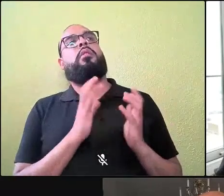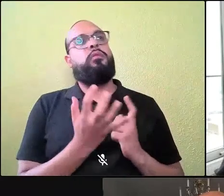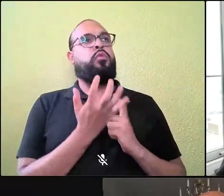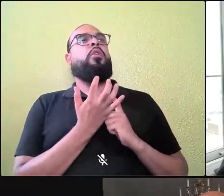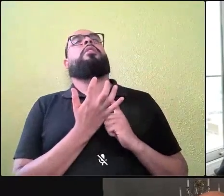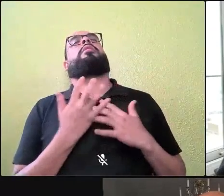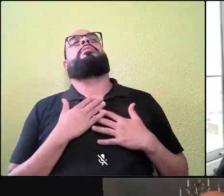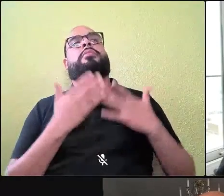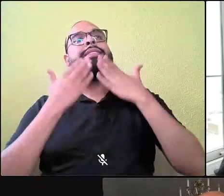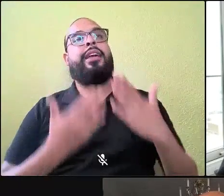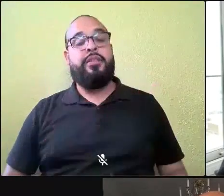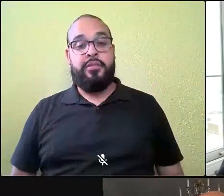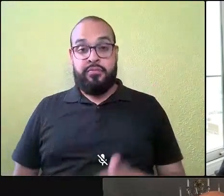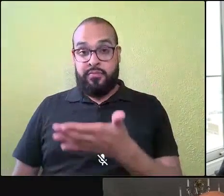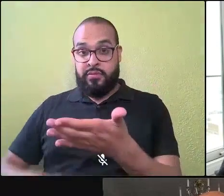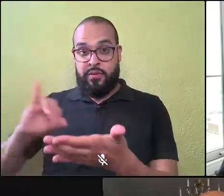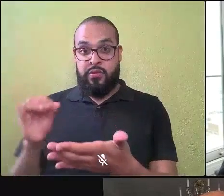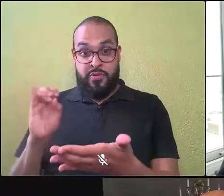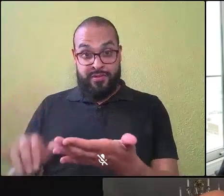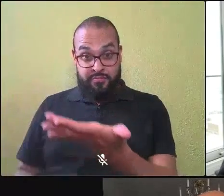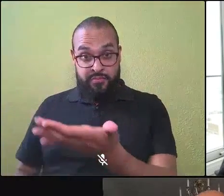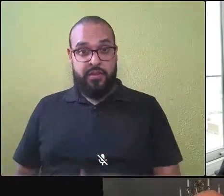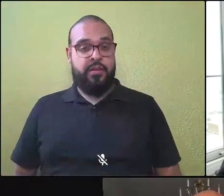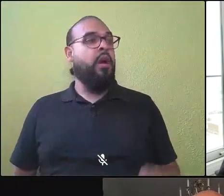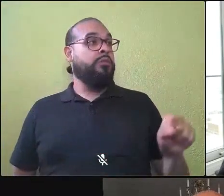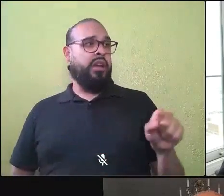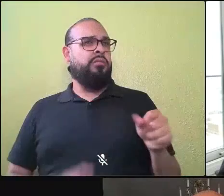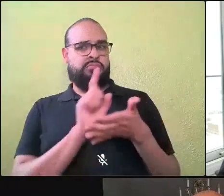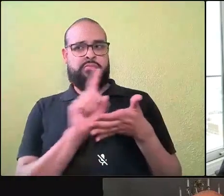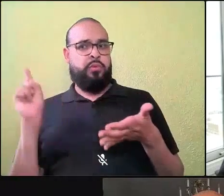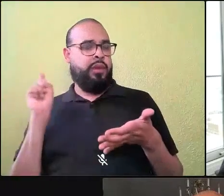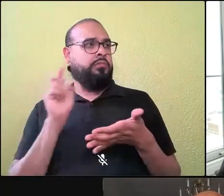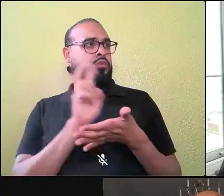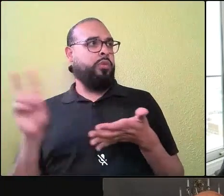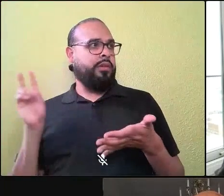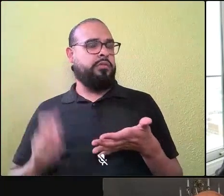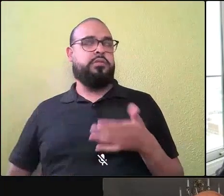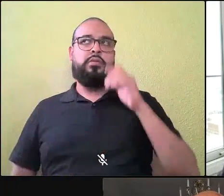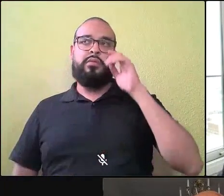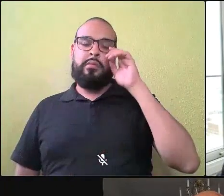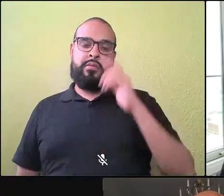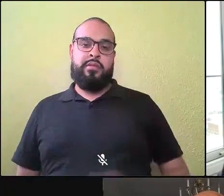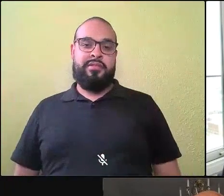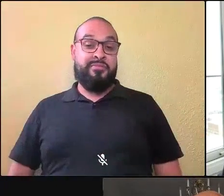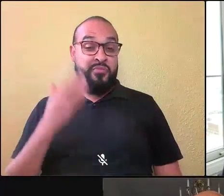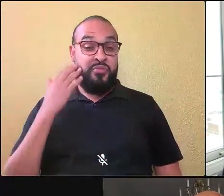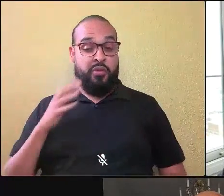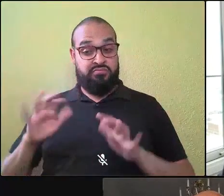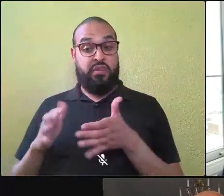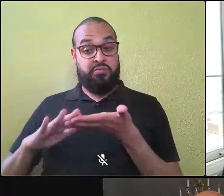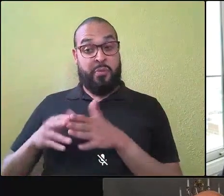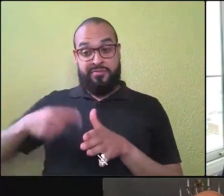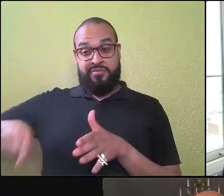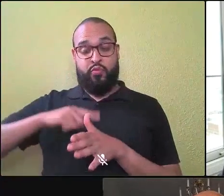Story was recent, like last week, 2 weeks ago. As I mentioned earlier, we laugh together, we cry together. I think